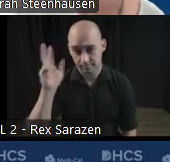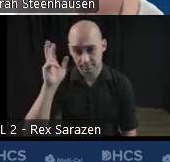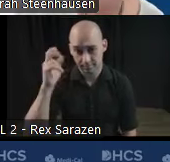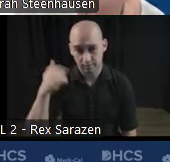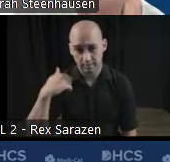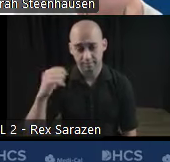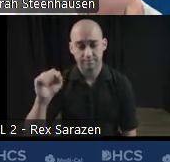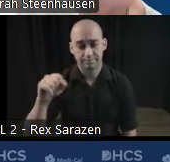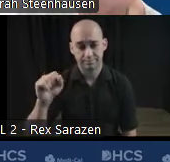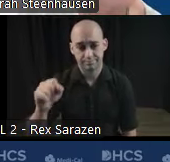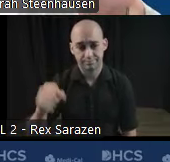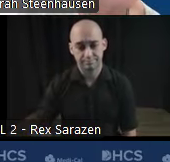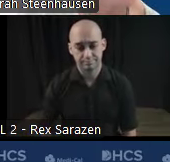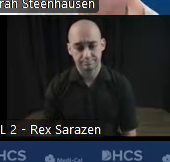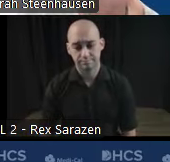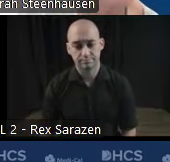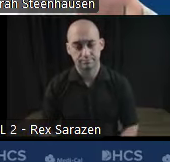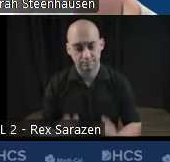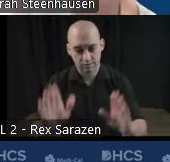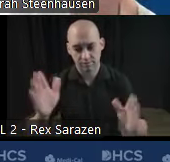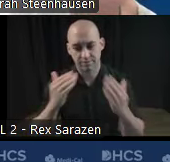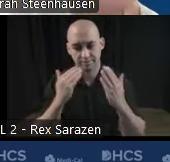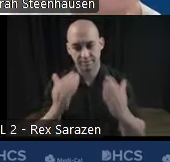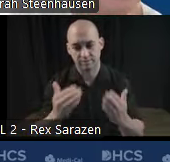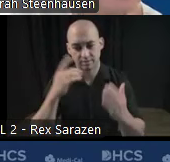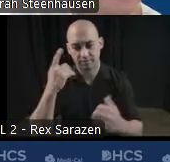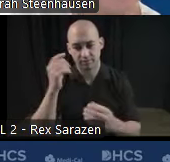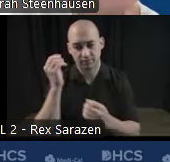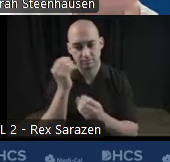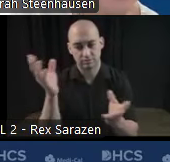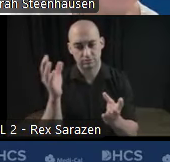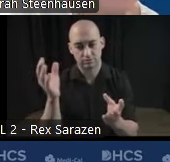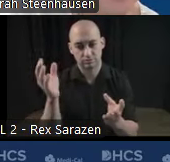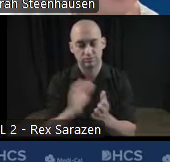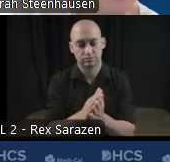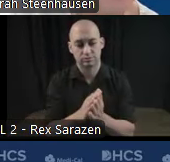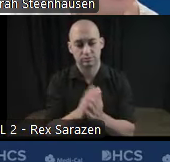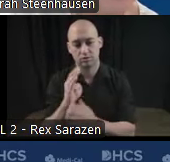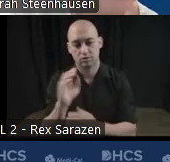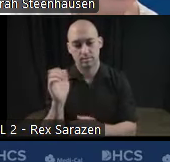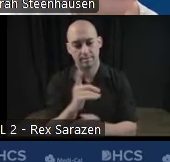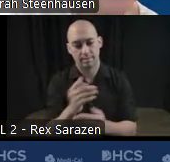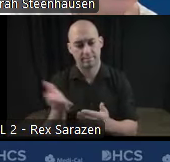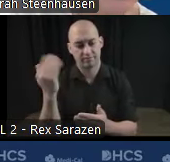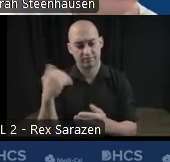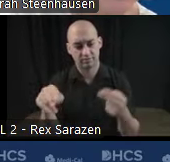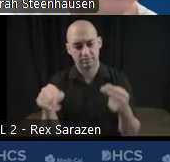I can now. Okay, great. Thank you. Thanks for that information. So can you go back to the prior slide? I just had a question about